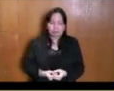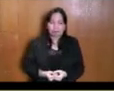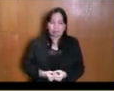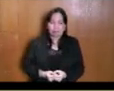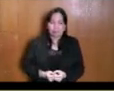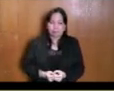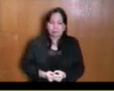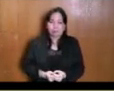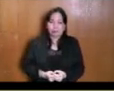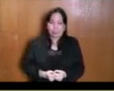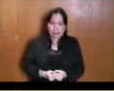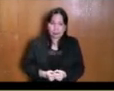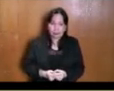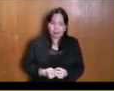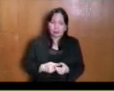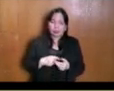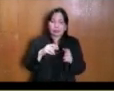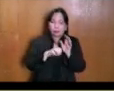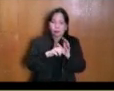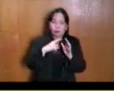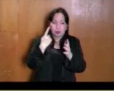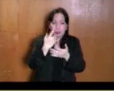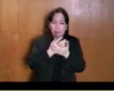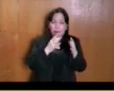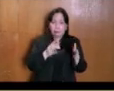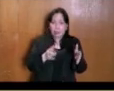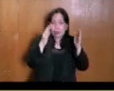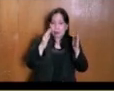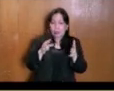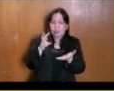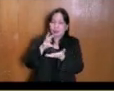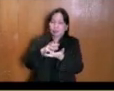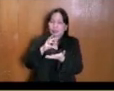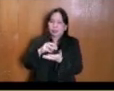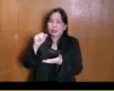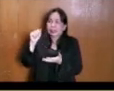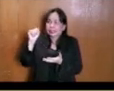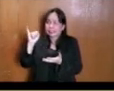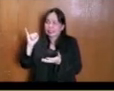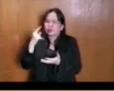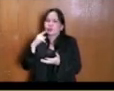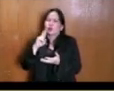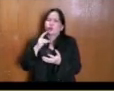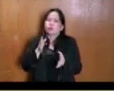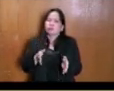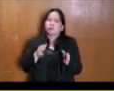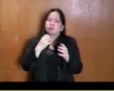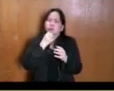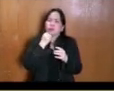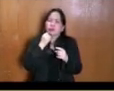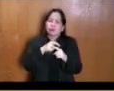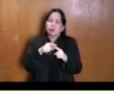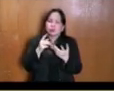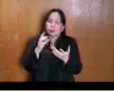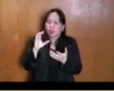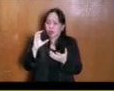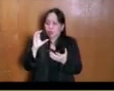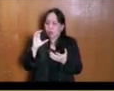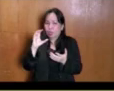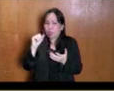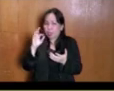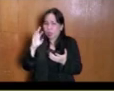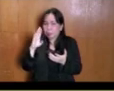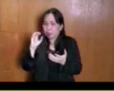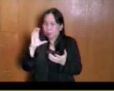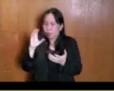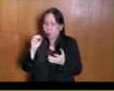So, in terms of building and cities, for example, AI can help conserve building energy by enabling low-carbon urban planning, energy